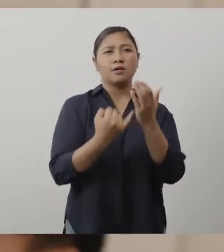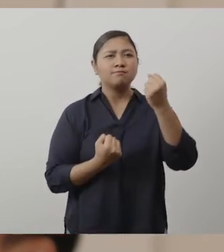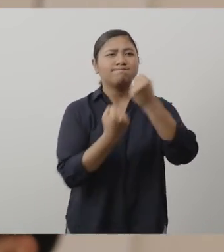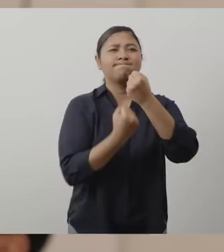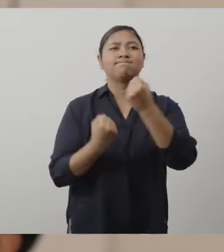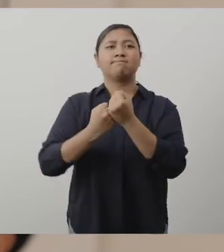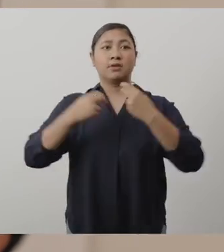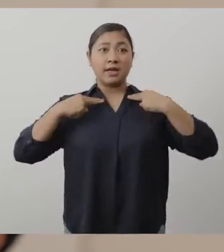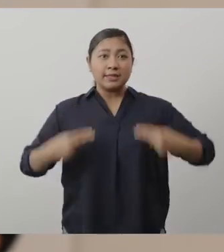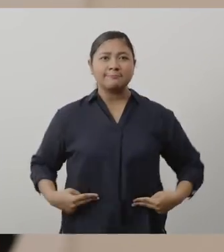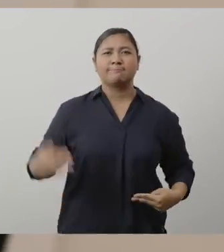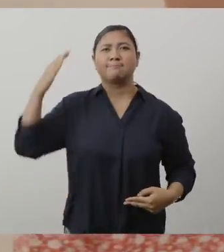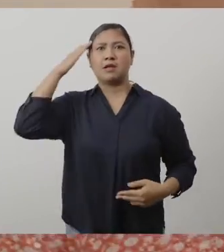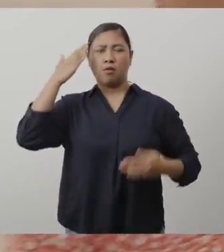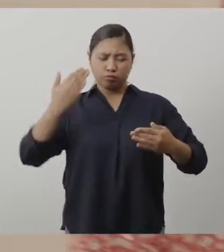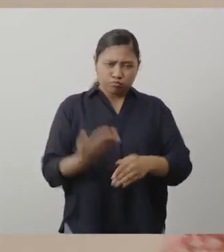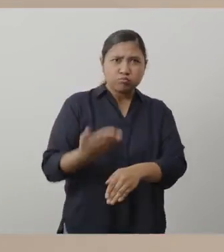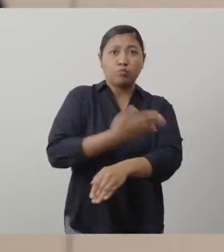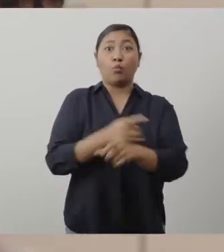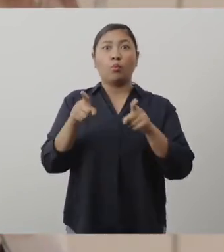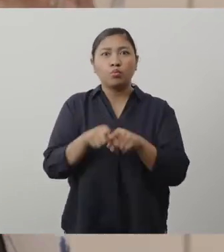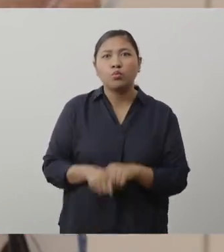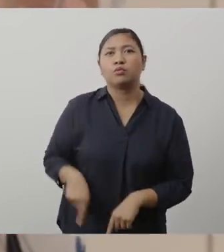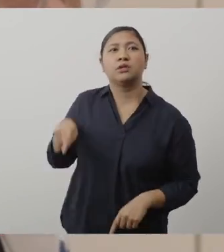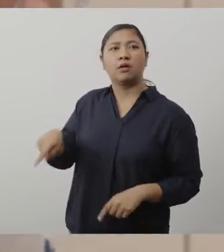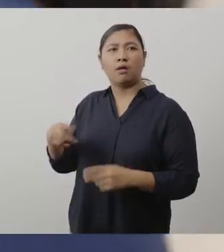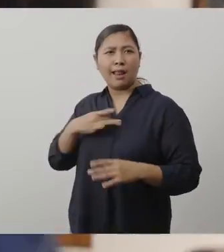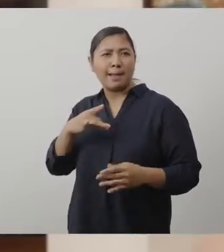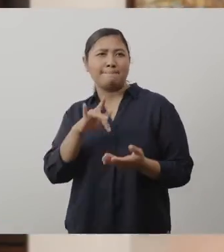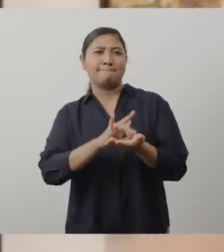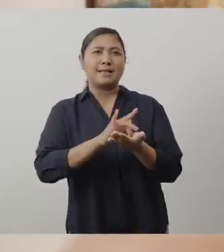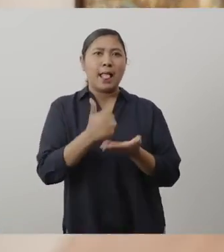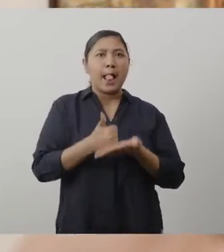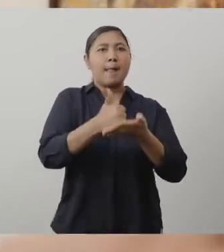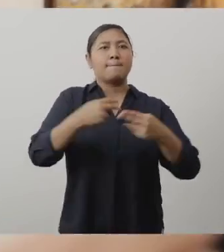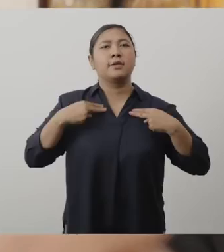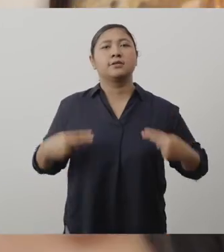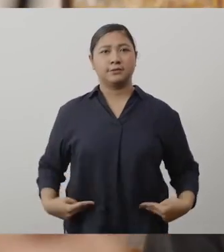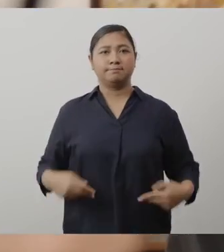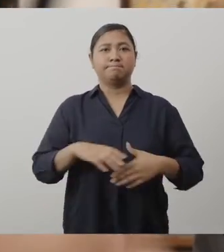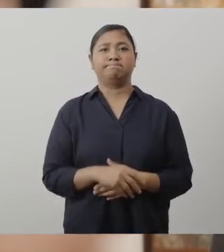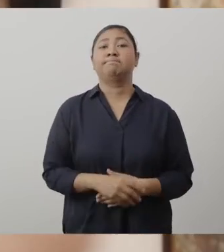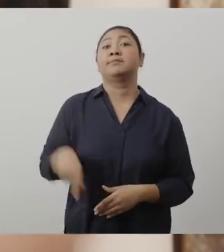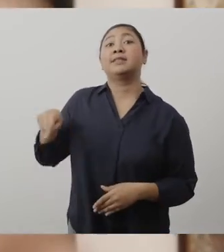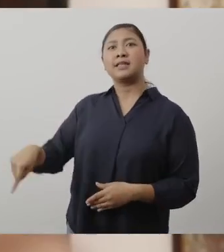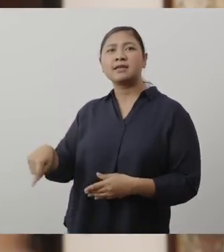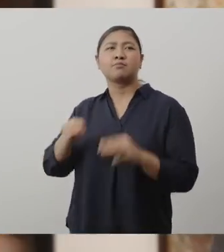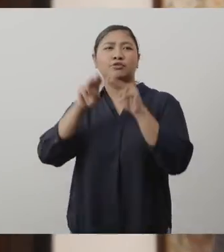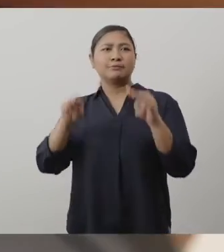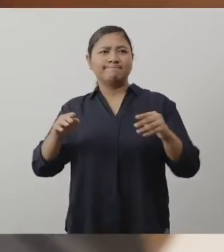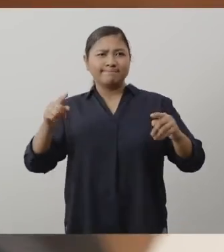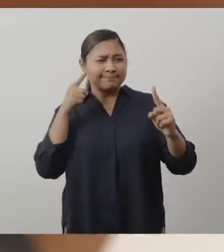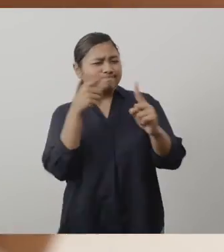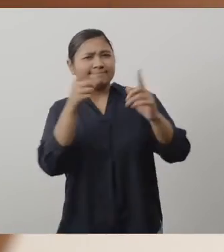the management and treatment of health conditions. Reflecting the gallery's vision to be a progressive museum that